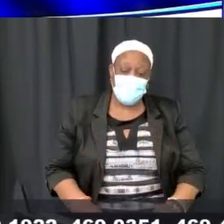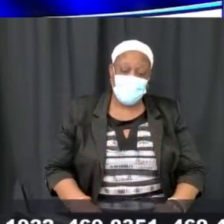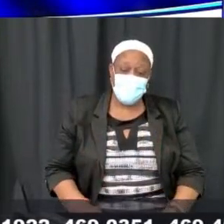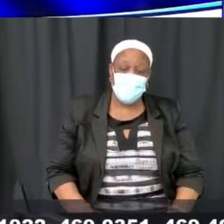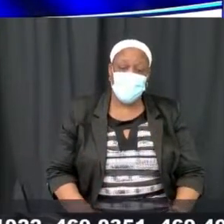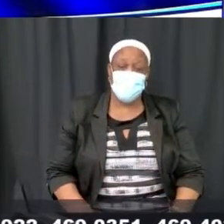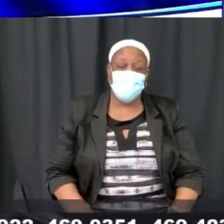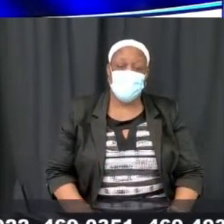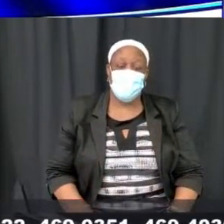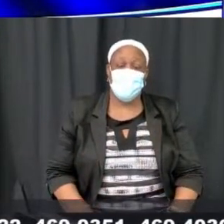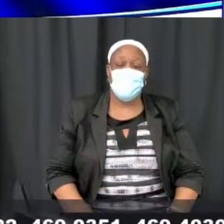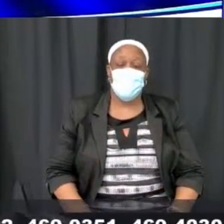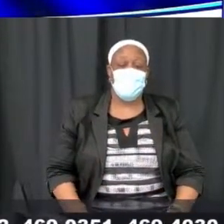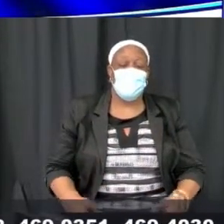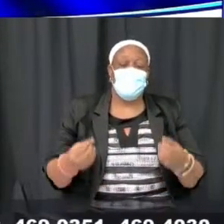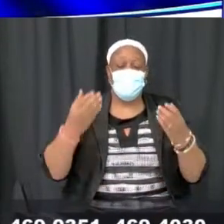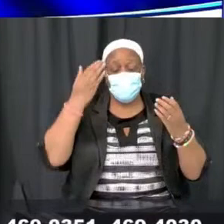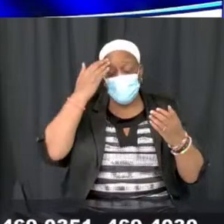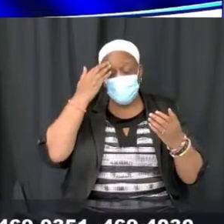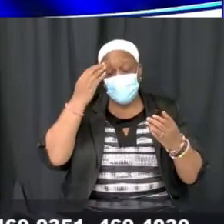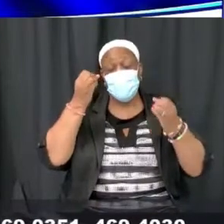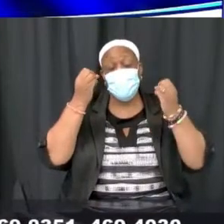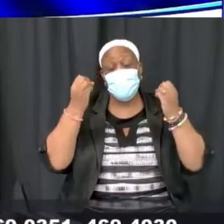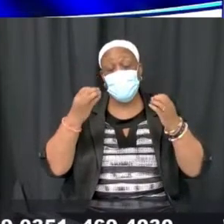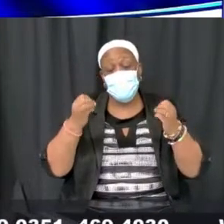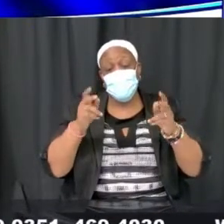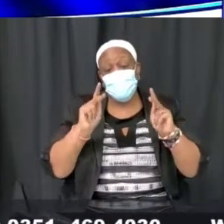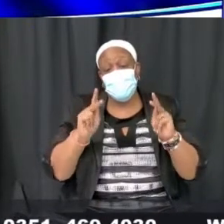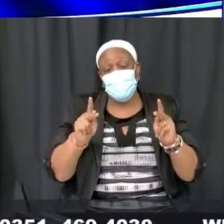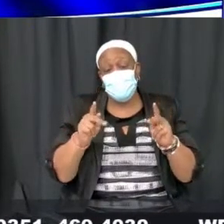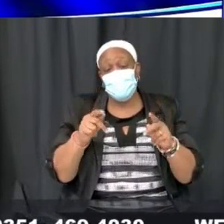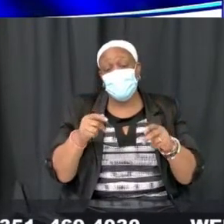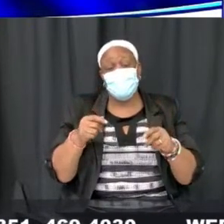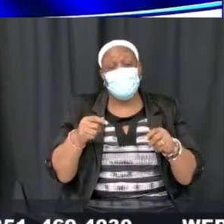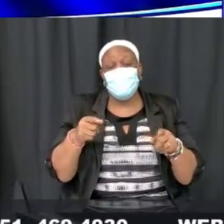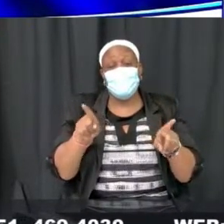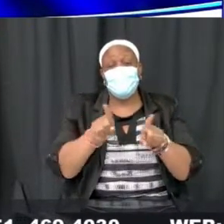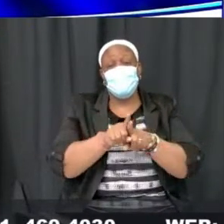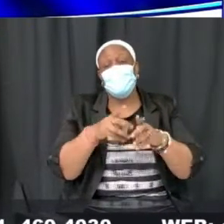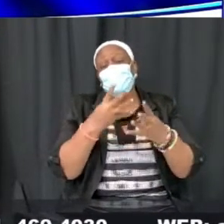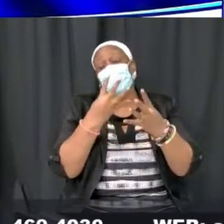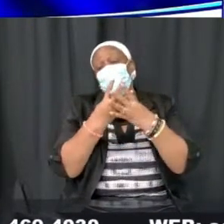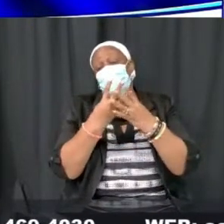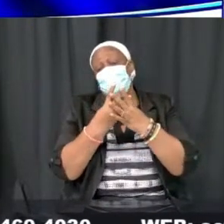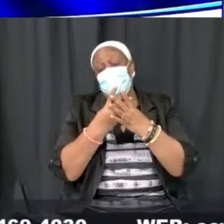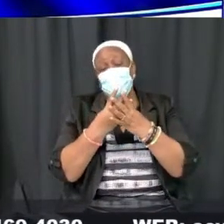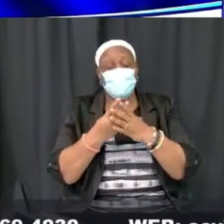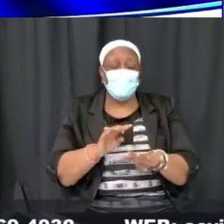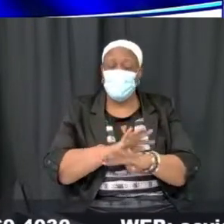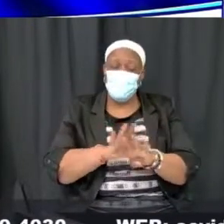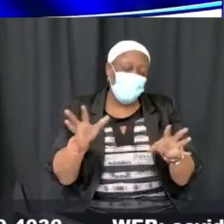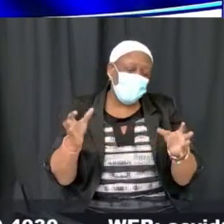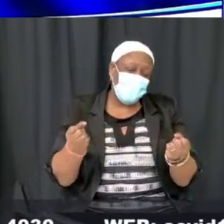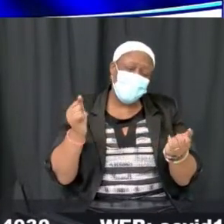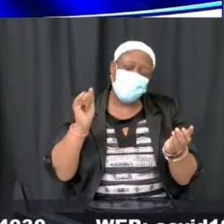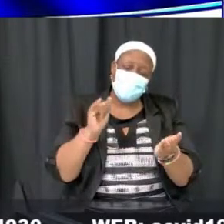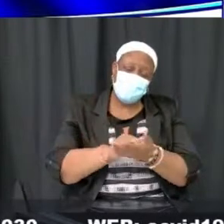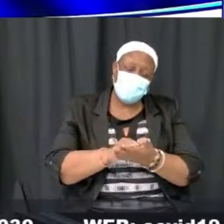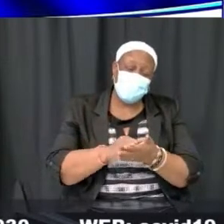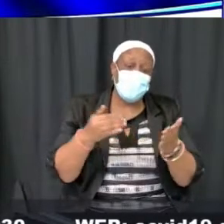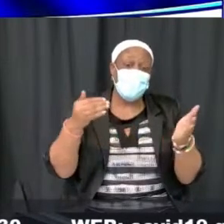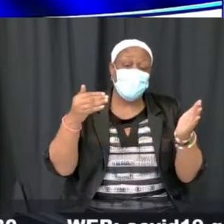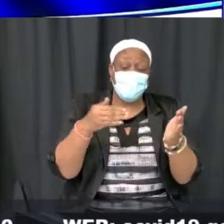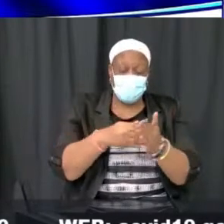rather restricted by the lockdown. This is something I don't wish to experience again.